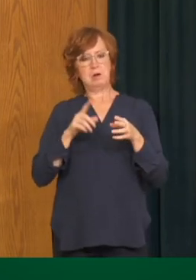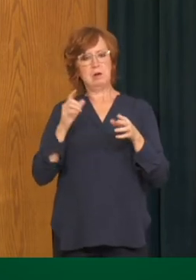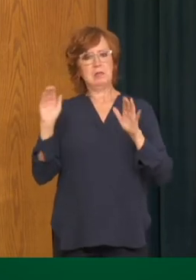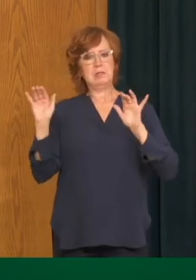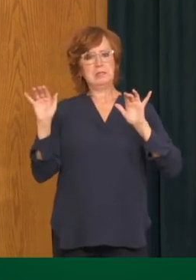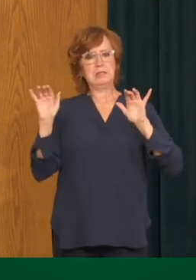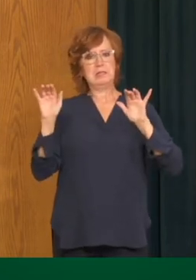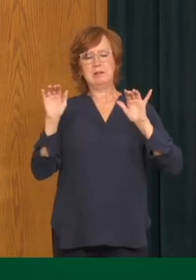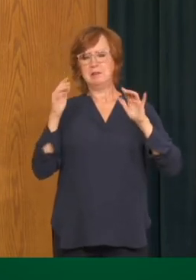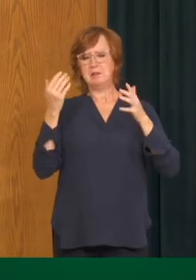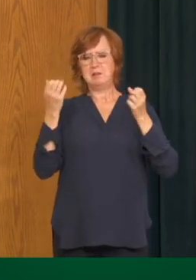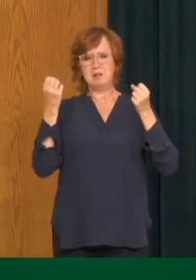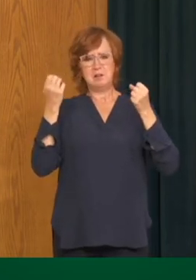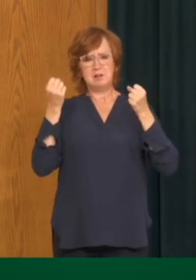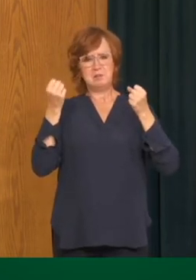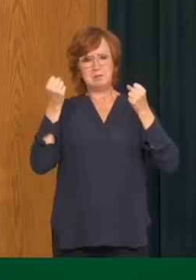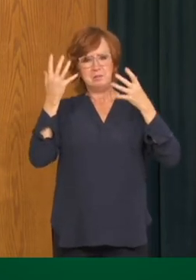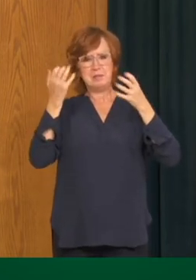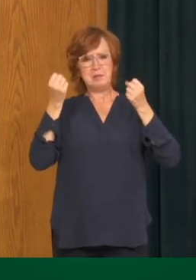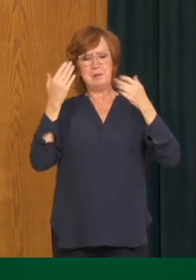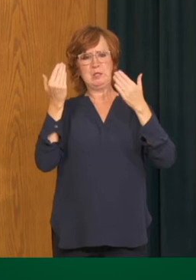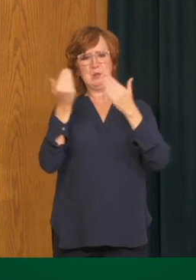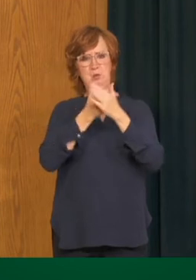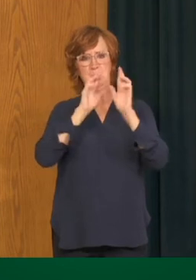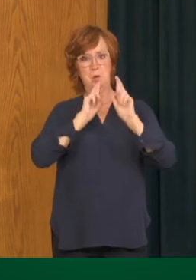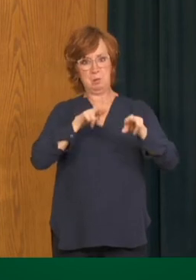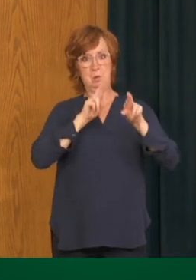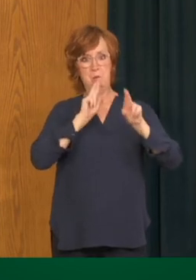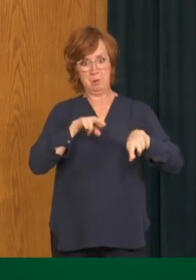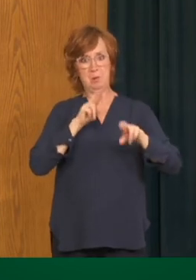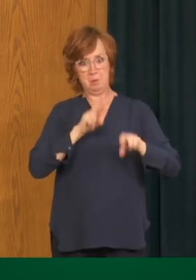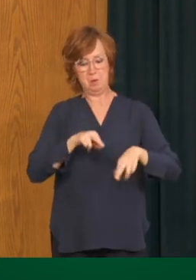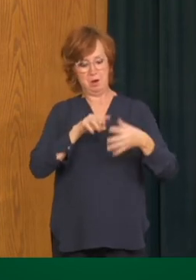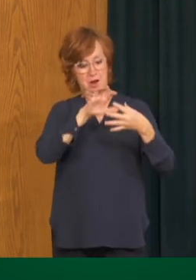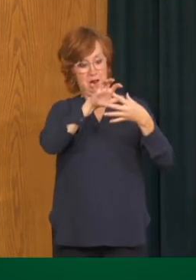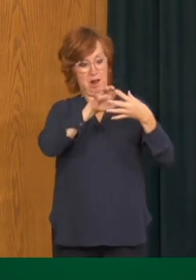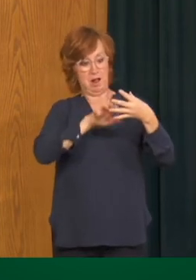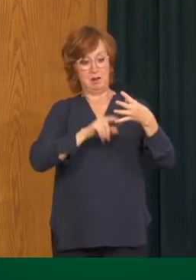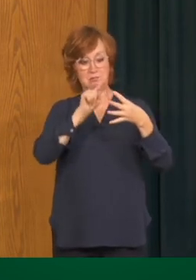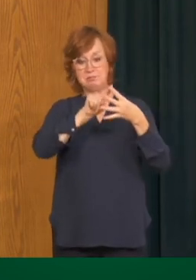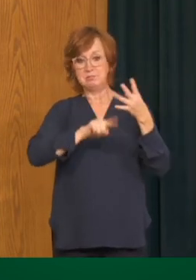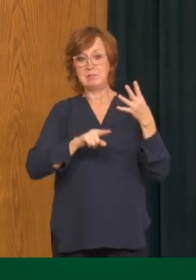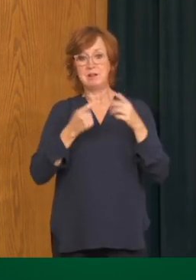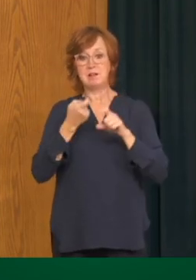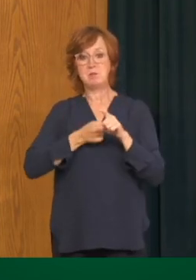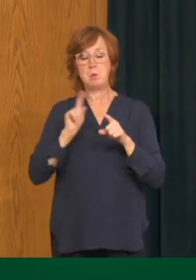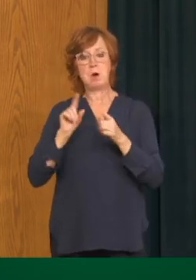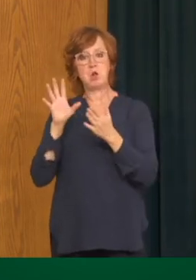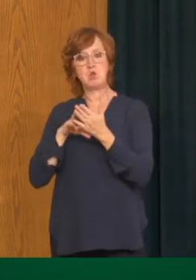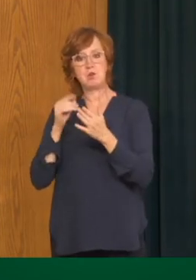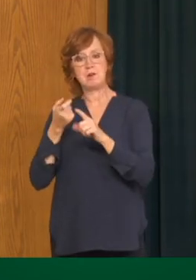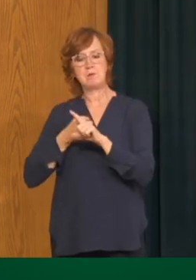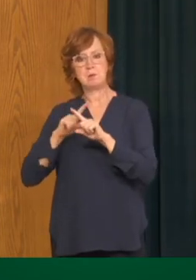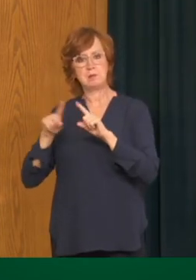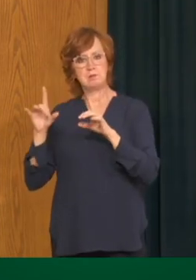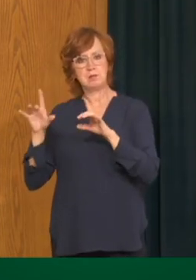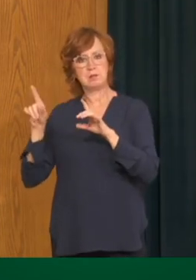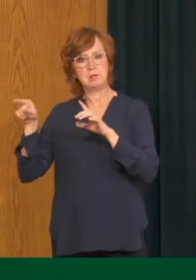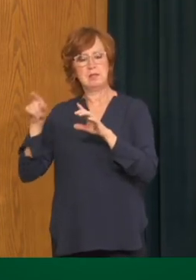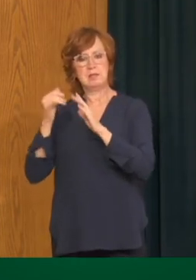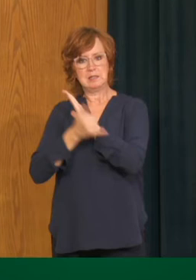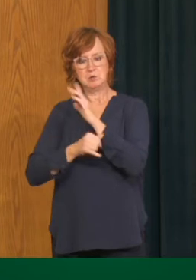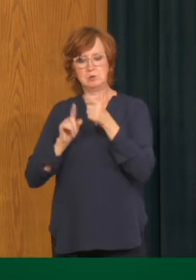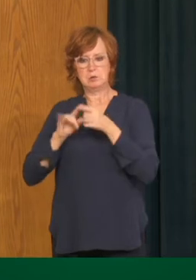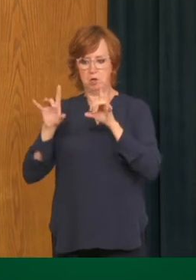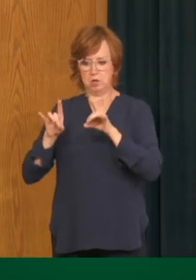the experience from parts of the world where schools have been open throughout the summer, so Australia,